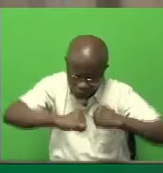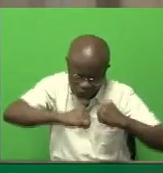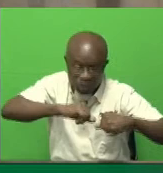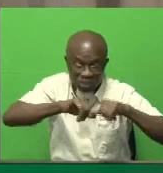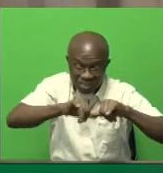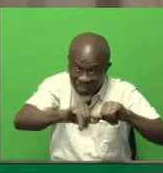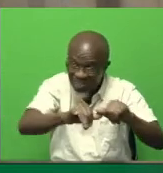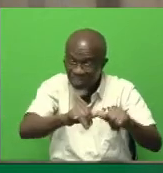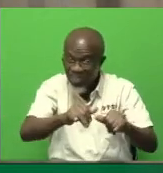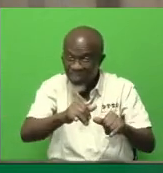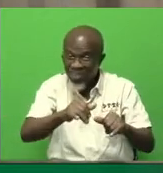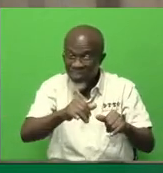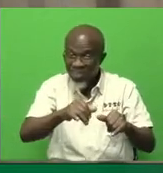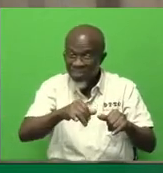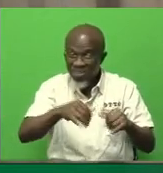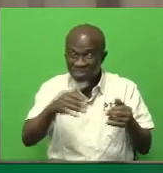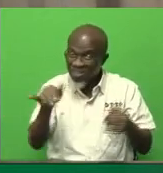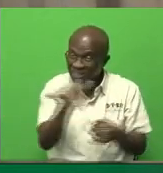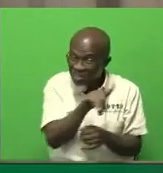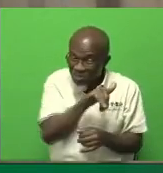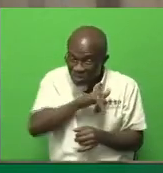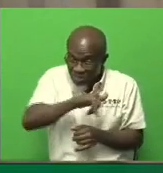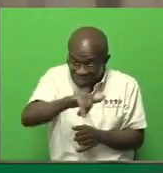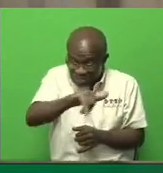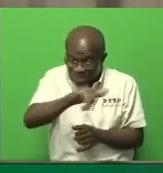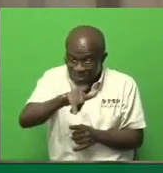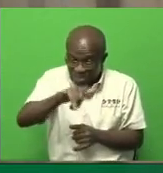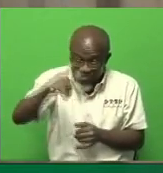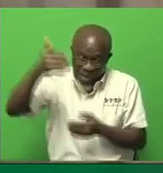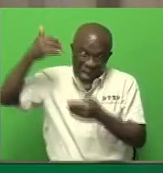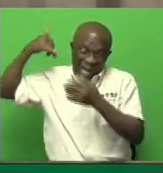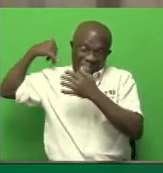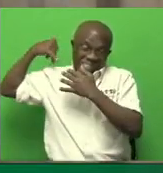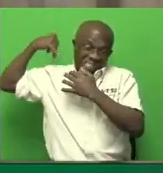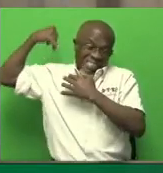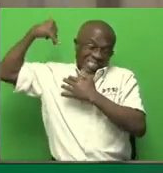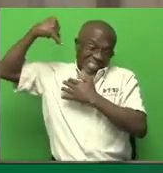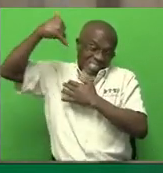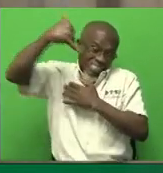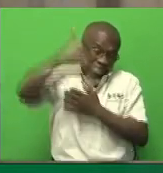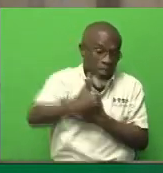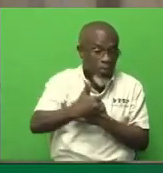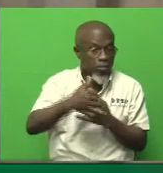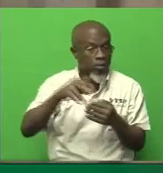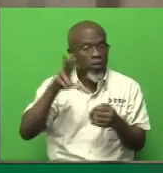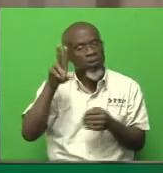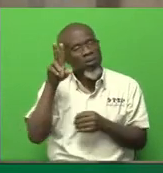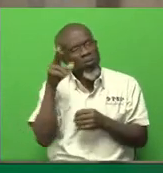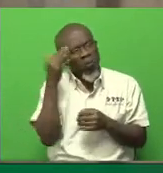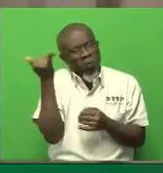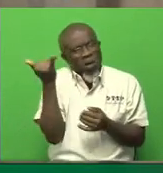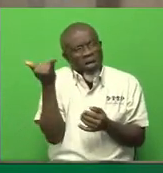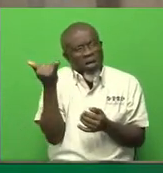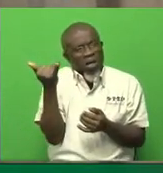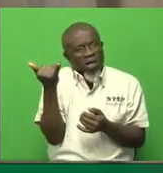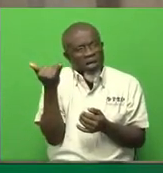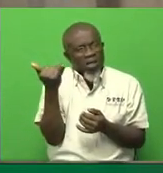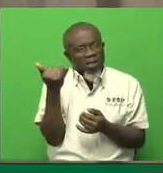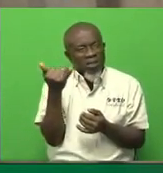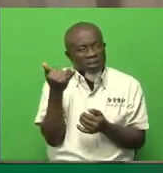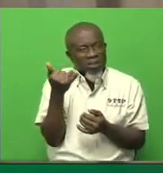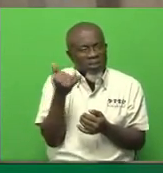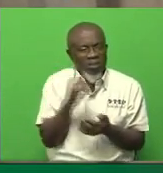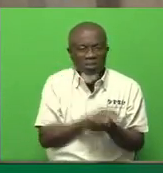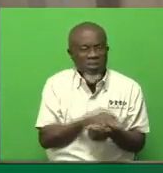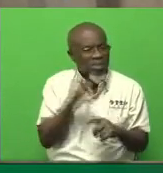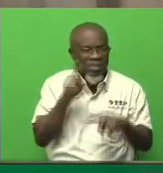be on a struggle bus together with the members for Diego Mountain West San Diego Martin Northeast driving his Struggle Bus and we must go along happily